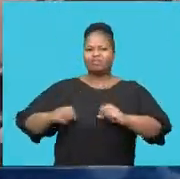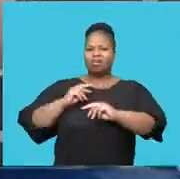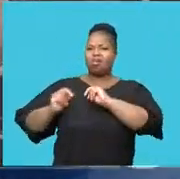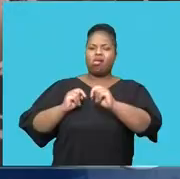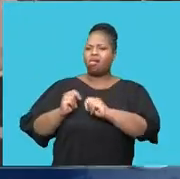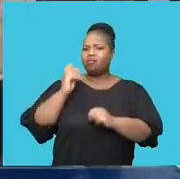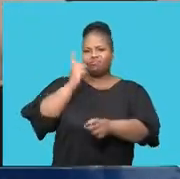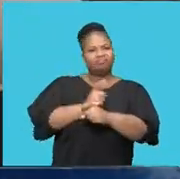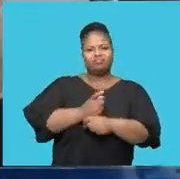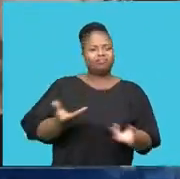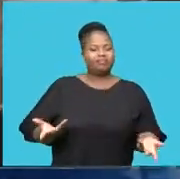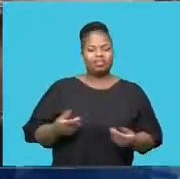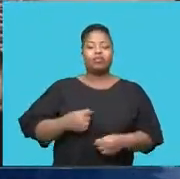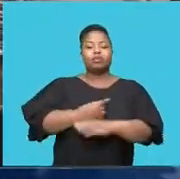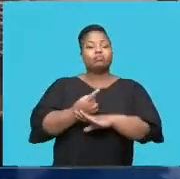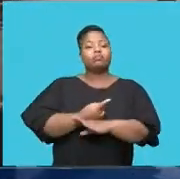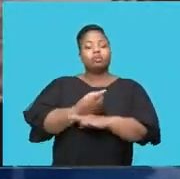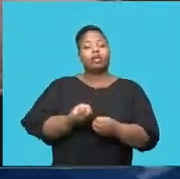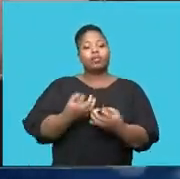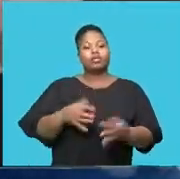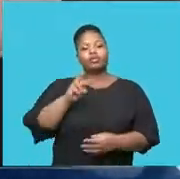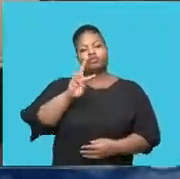etafuleni lezingxoxo emva kwamahora